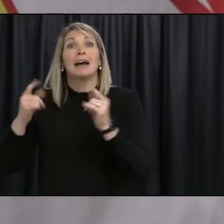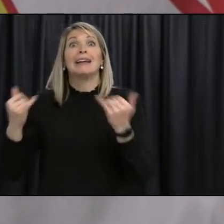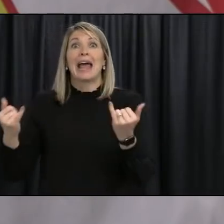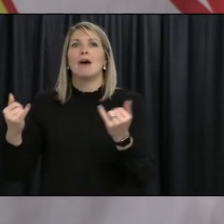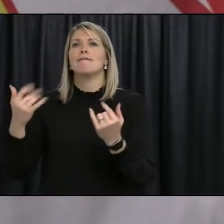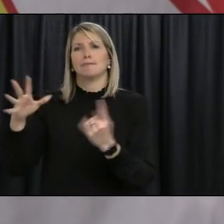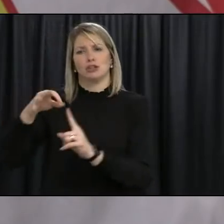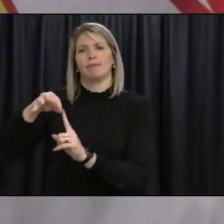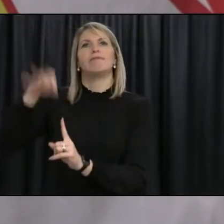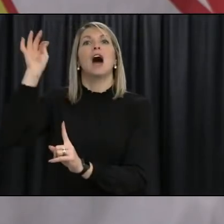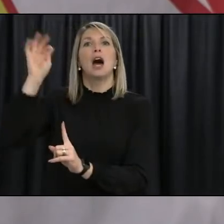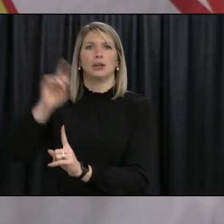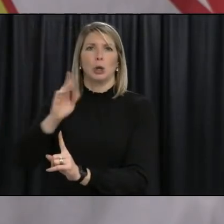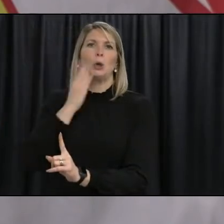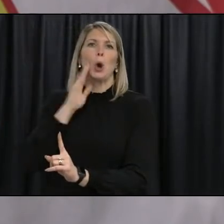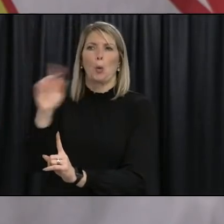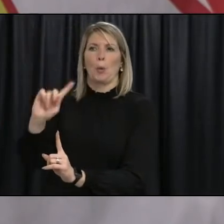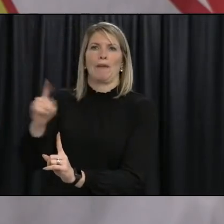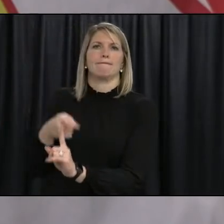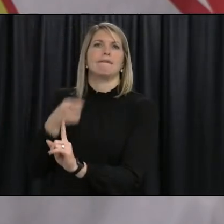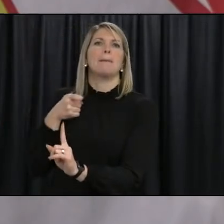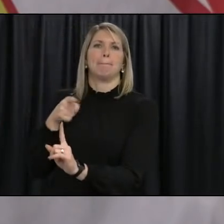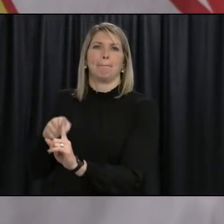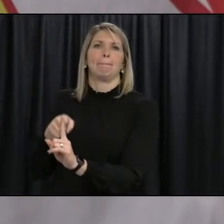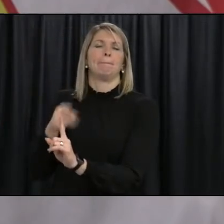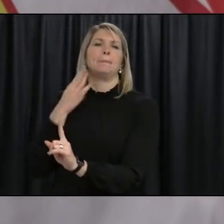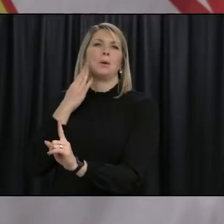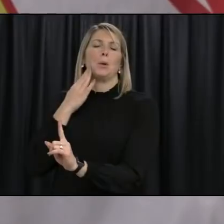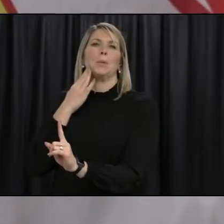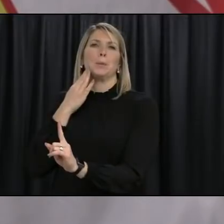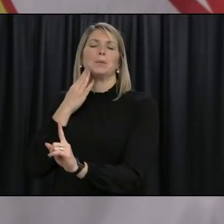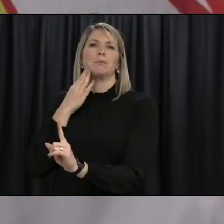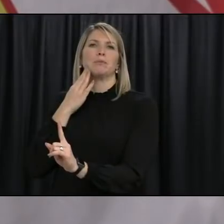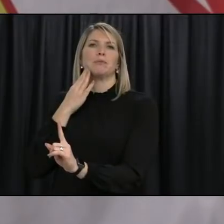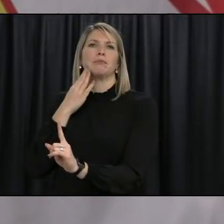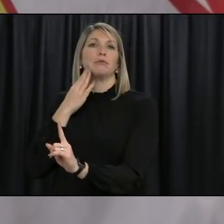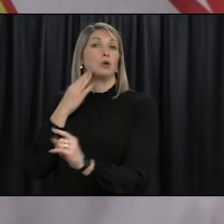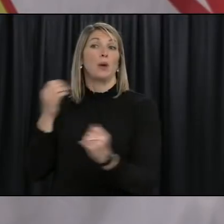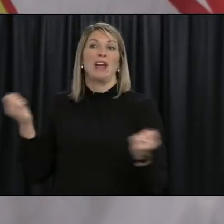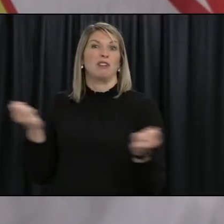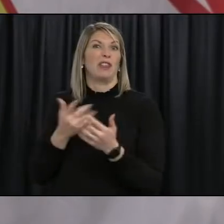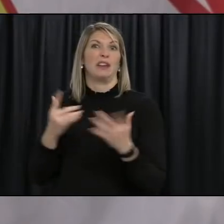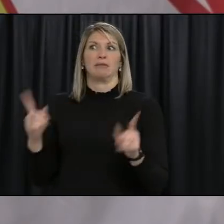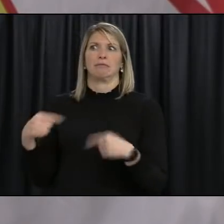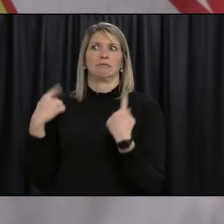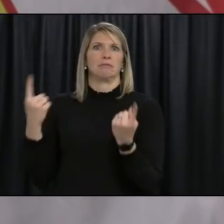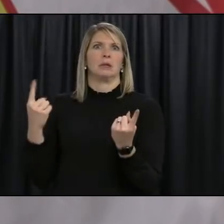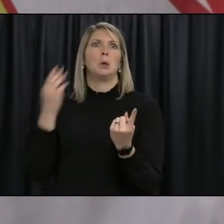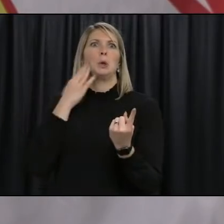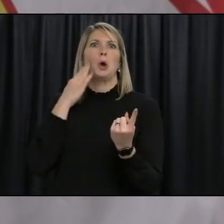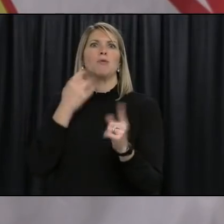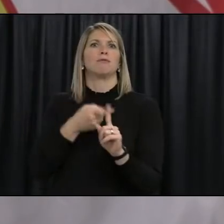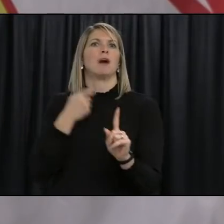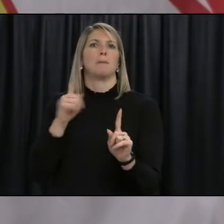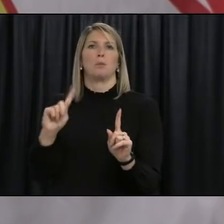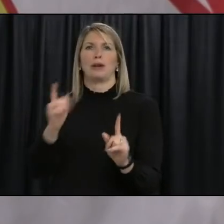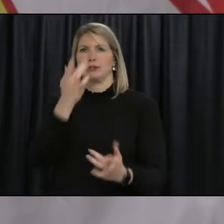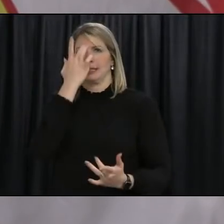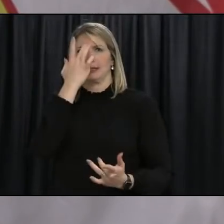to discern what the source of the infection was. So right now we don't have any cases like